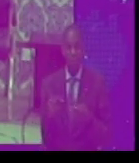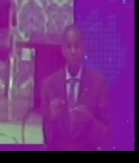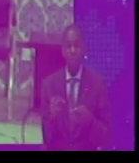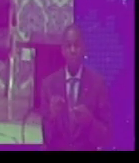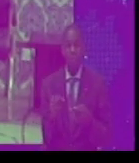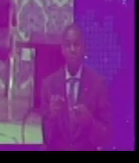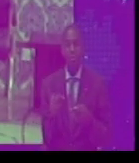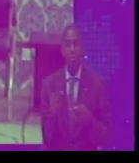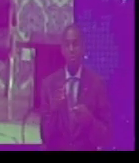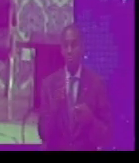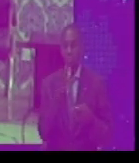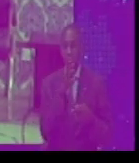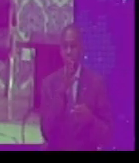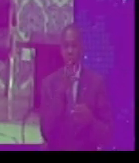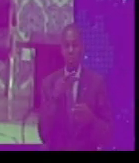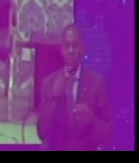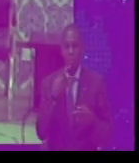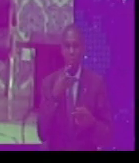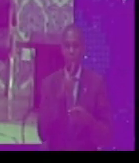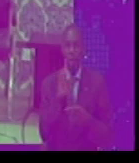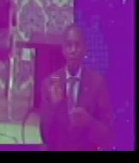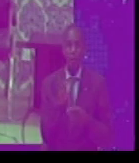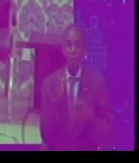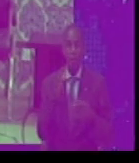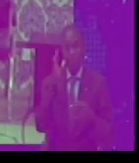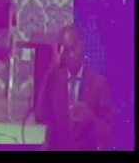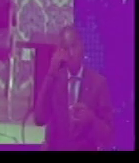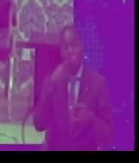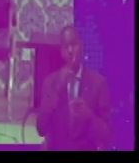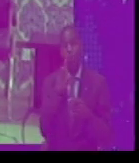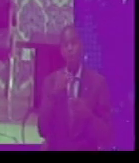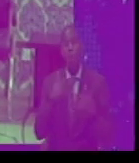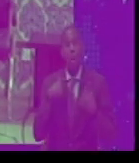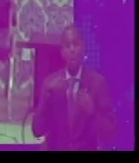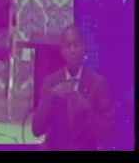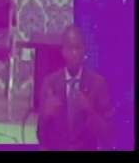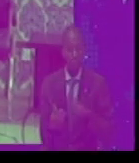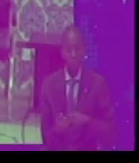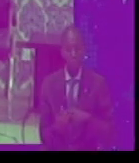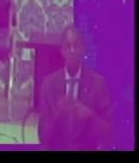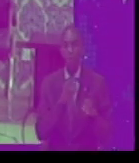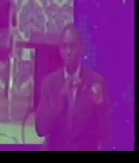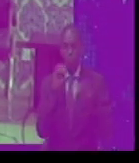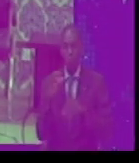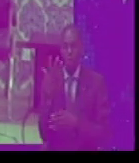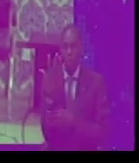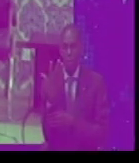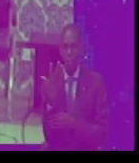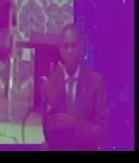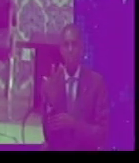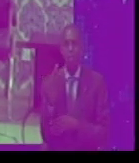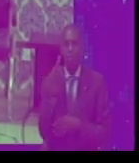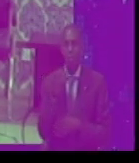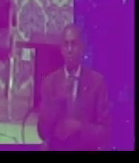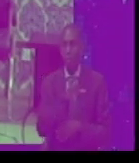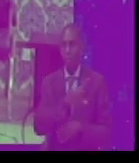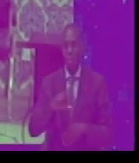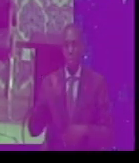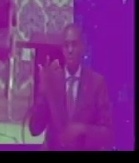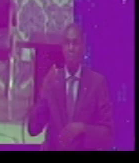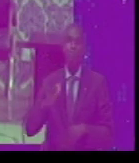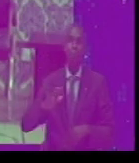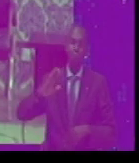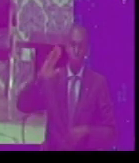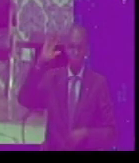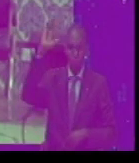where our Father prayed and said, wherever you have your pains, put your hands there. I took my left